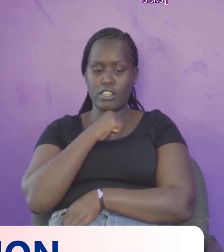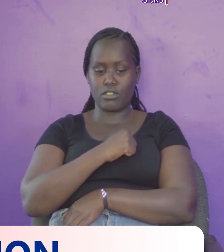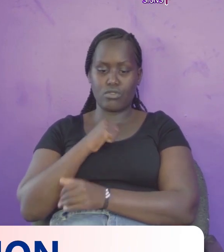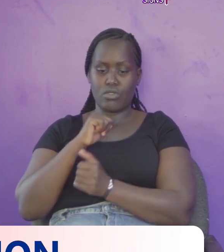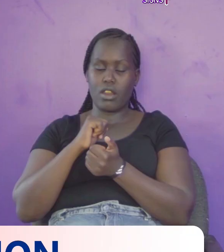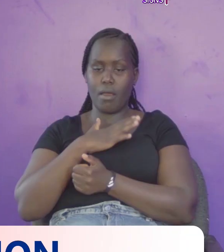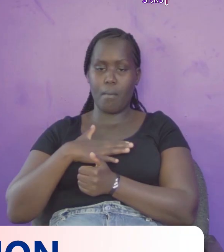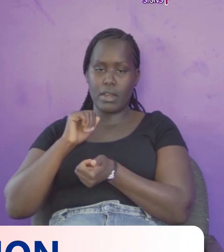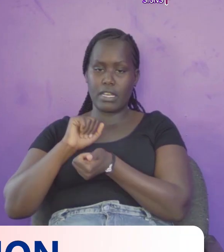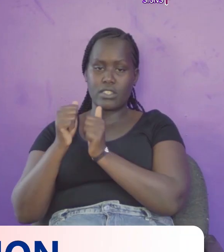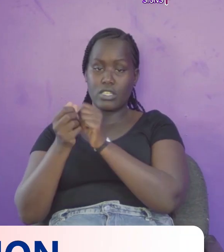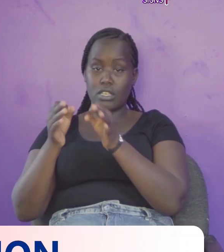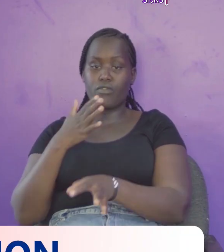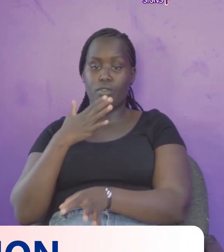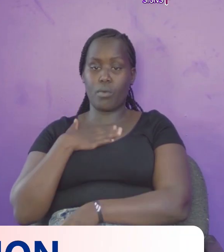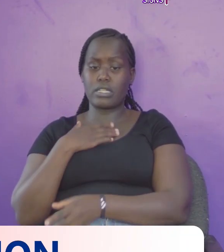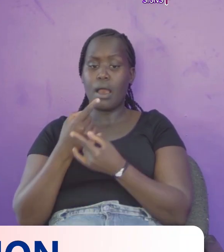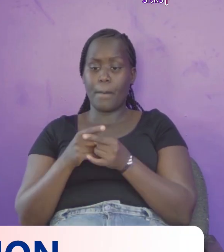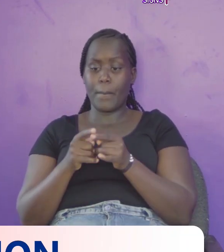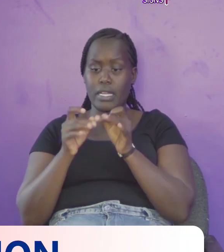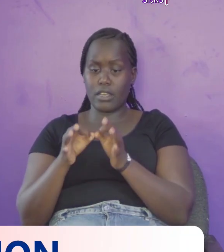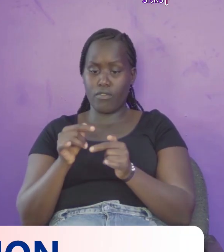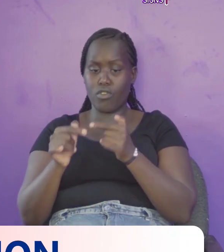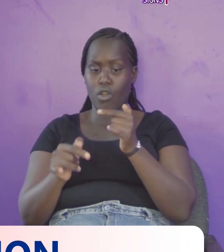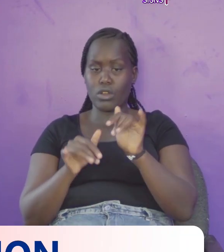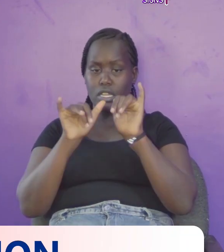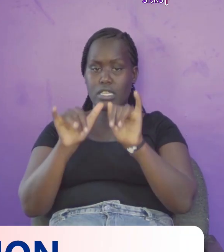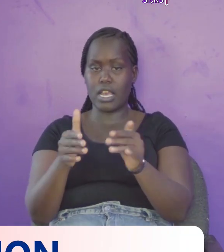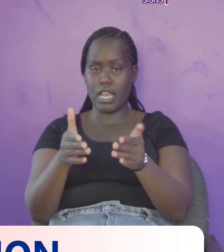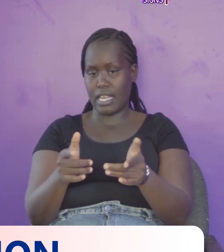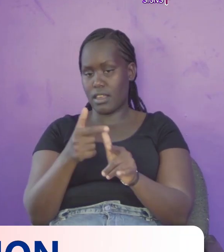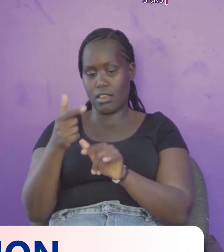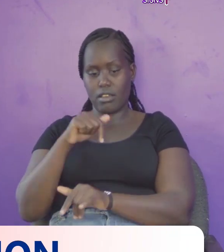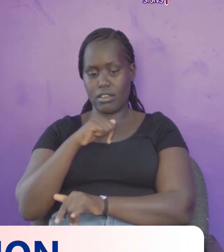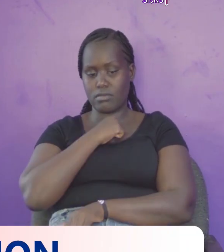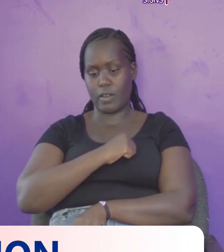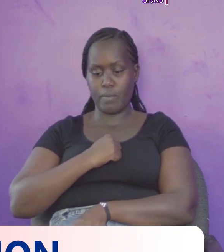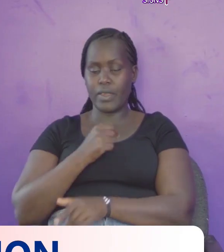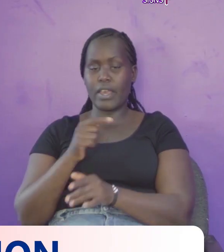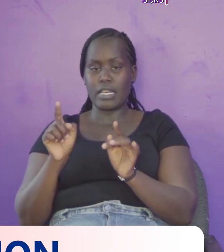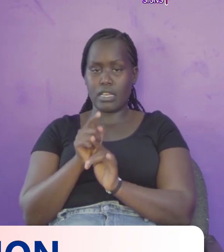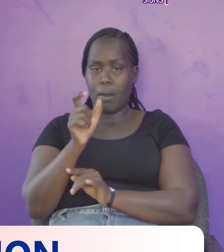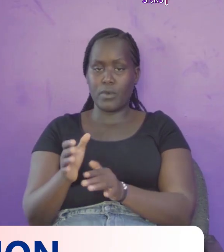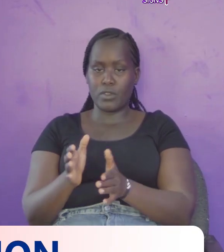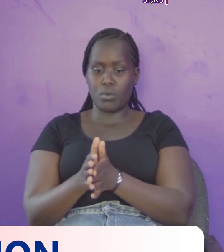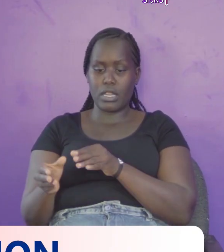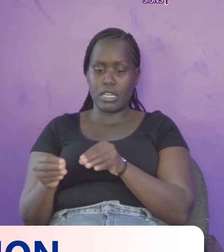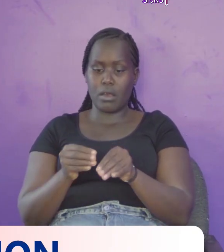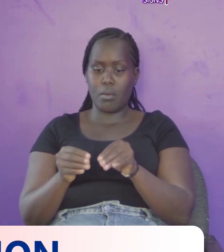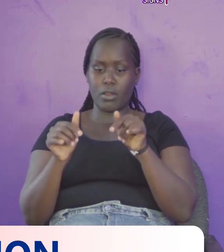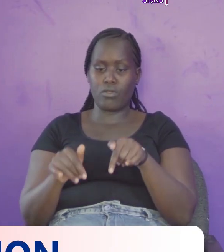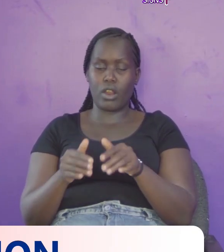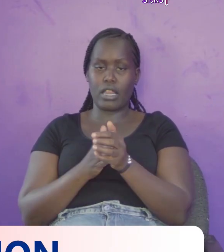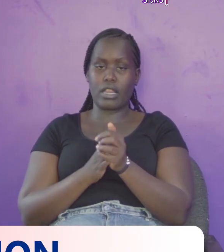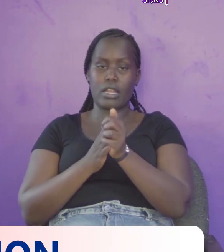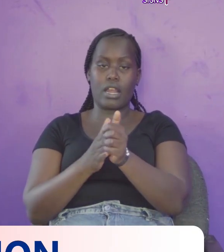change if you want. But if you continue still staying there, we are very sorry, because even persons with disabilities today are empowered.